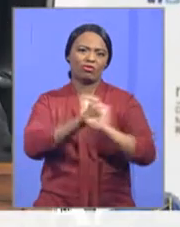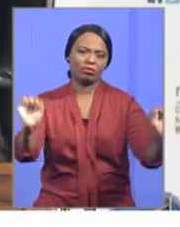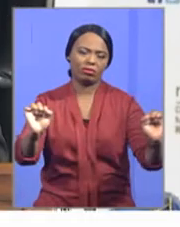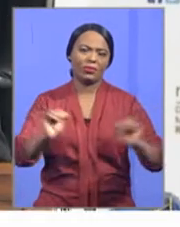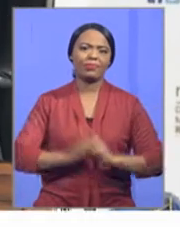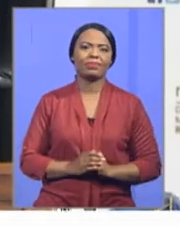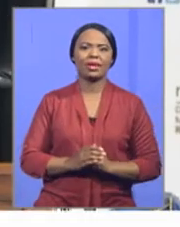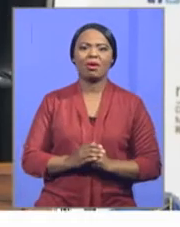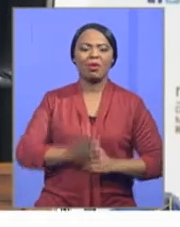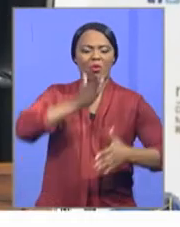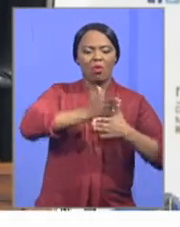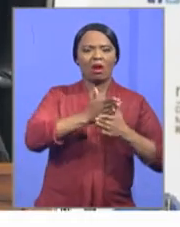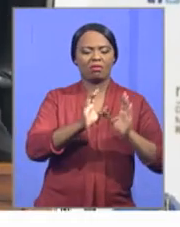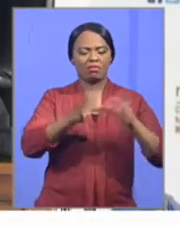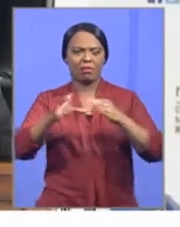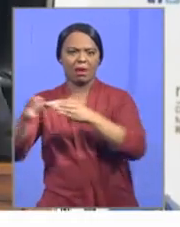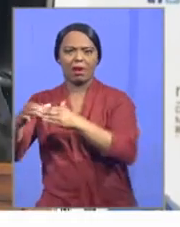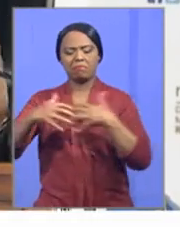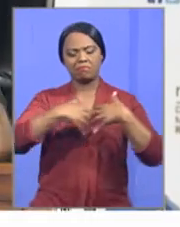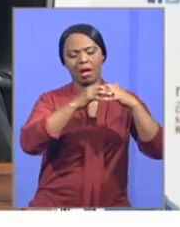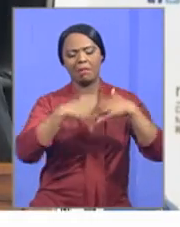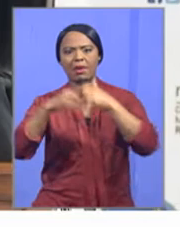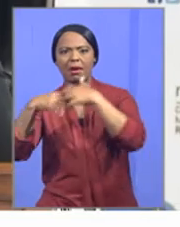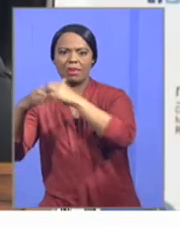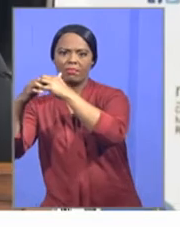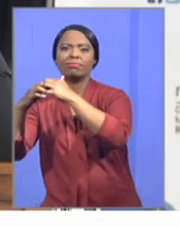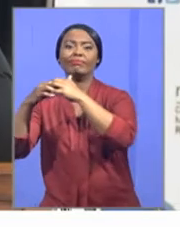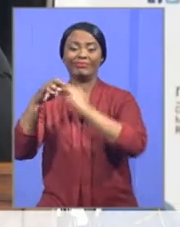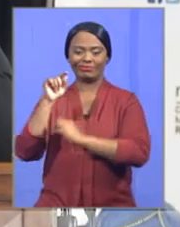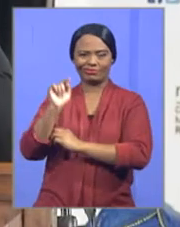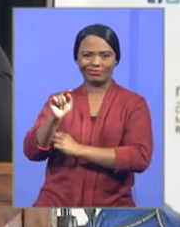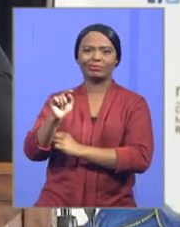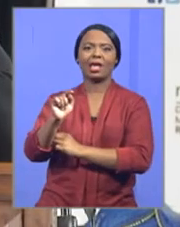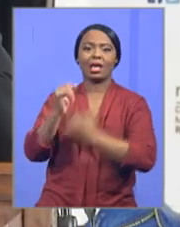work streams which I'm sure